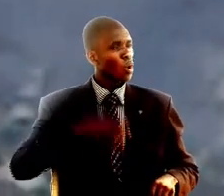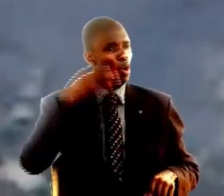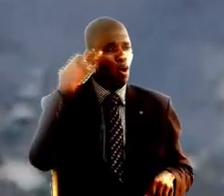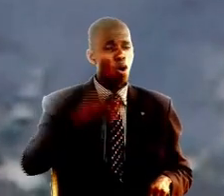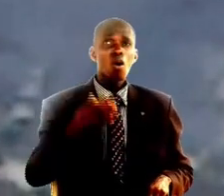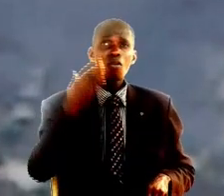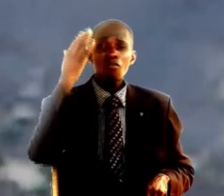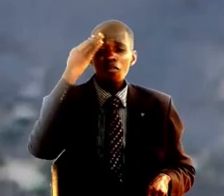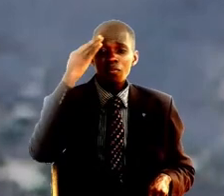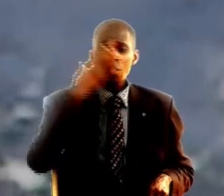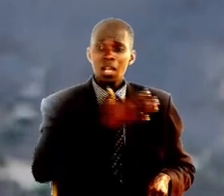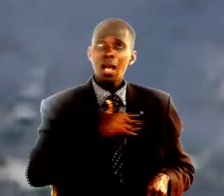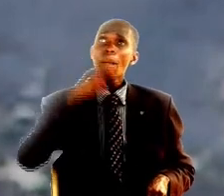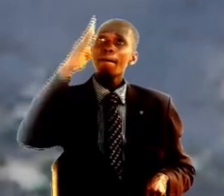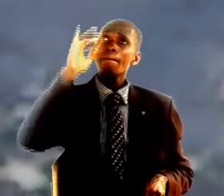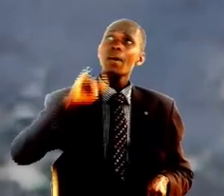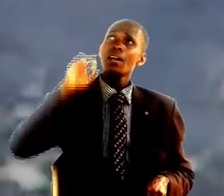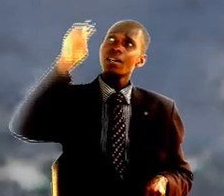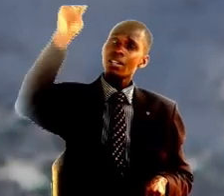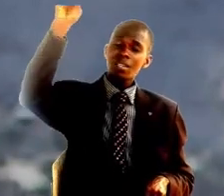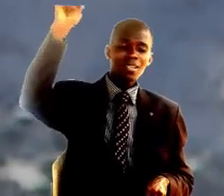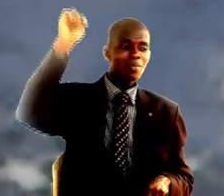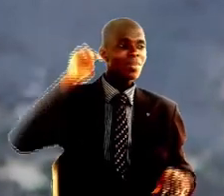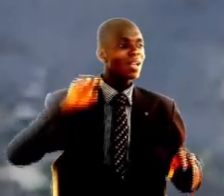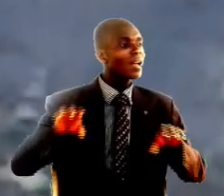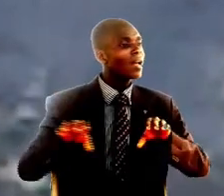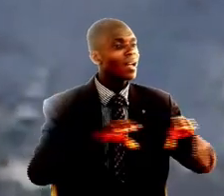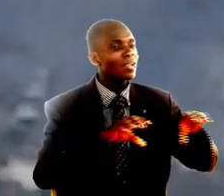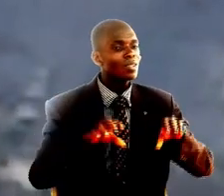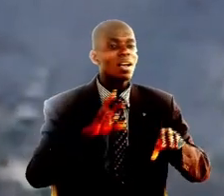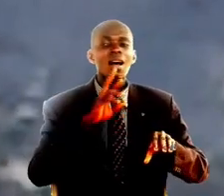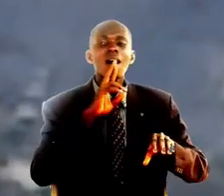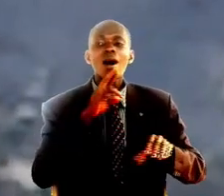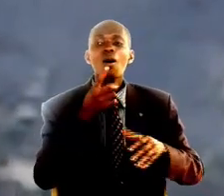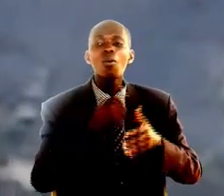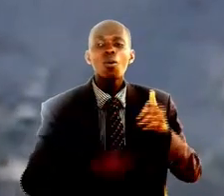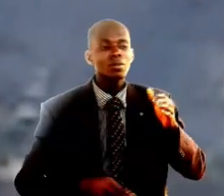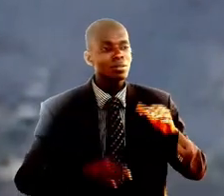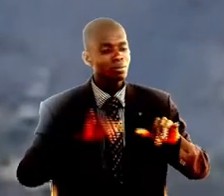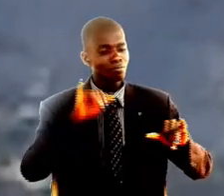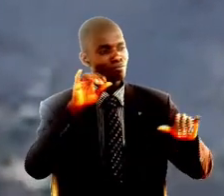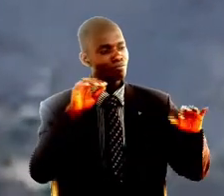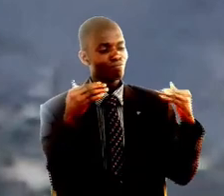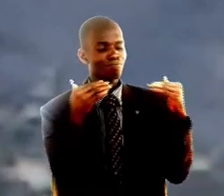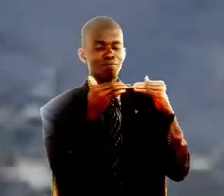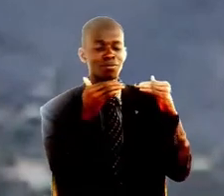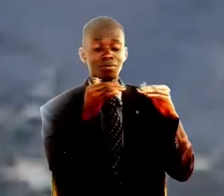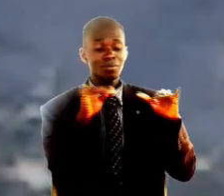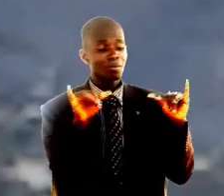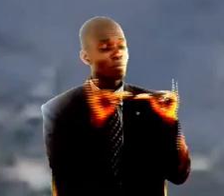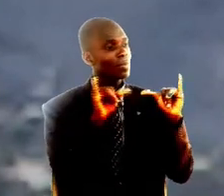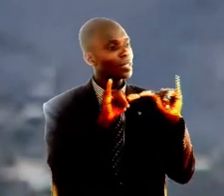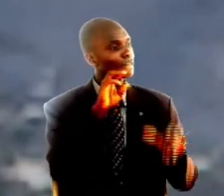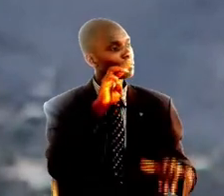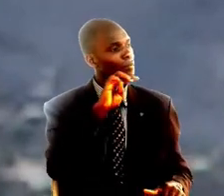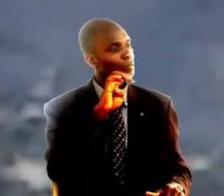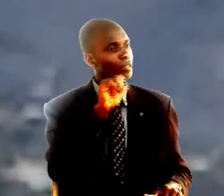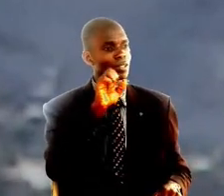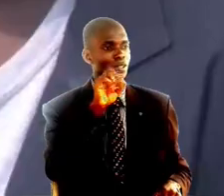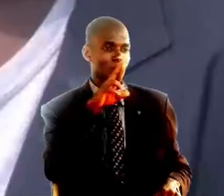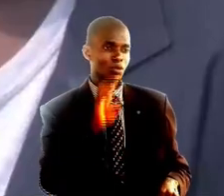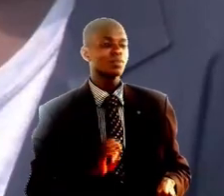by him actions are weighed. By him actions are